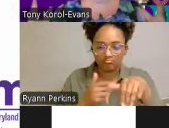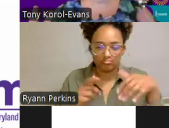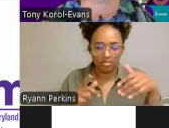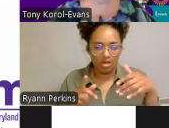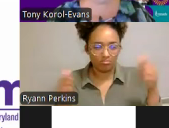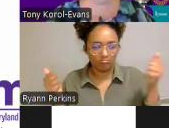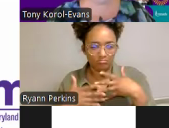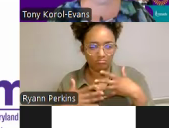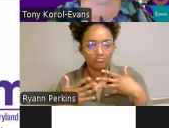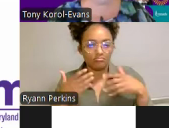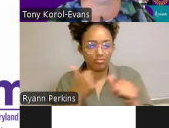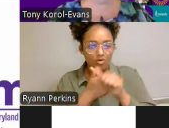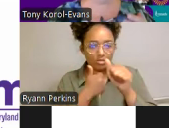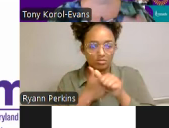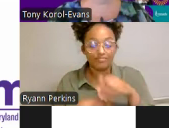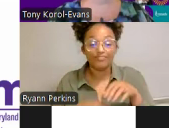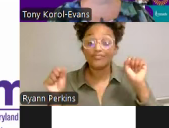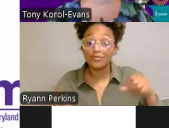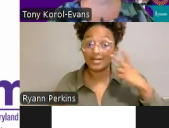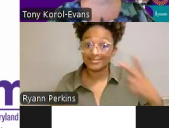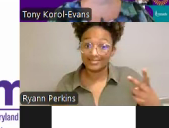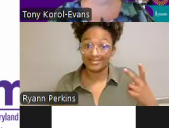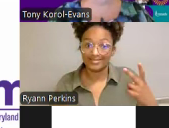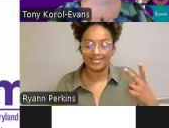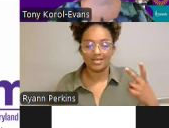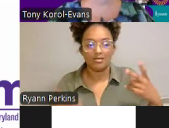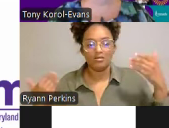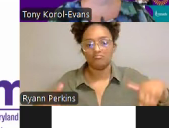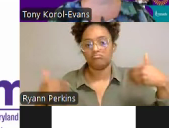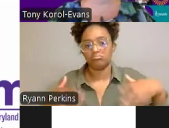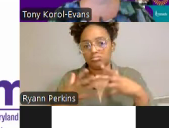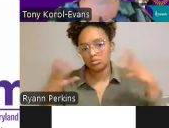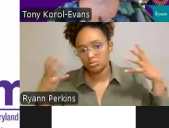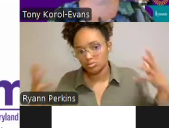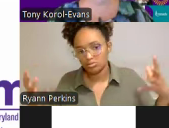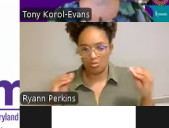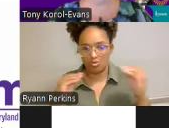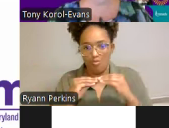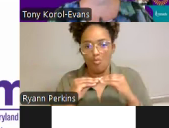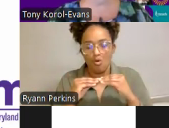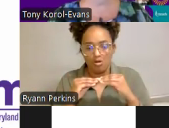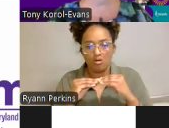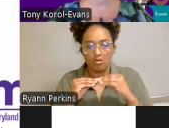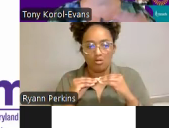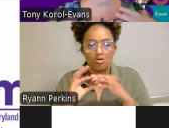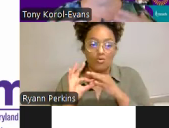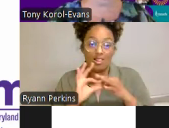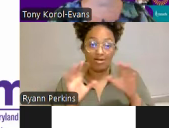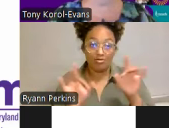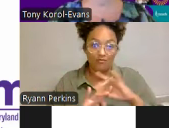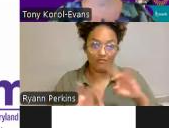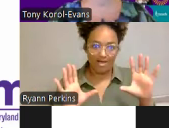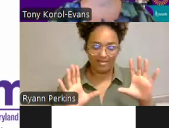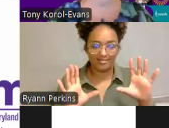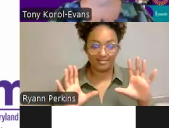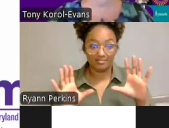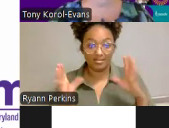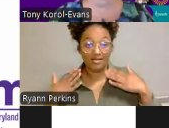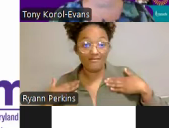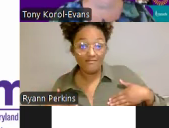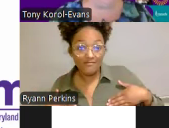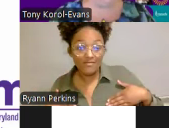you can see that there is so much more than physical and sexual violence. Those are